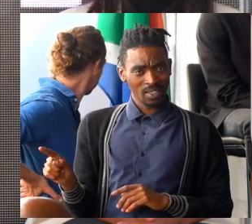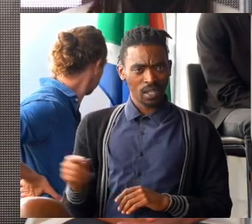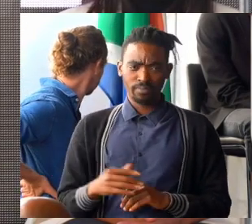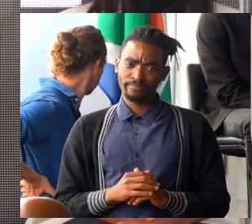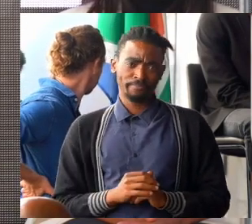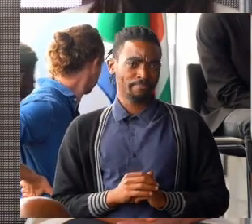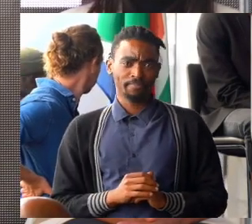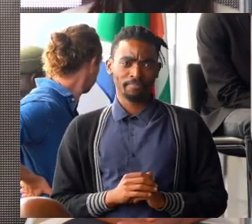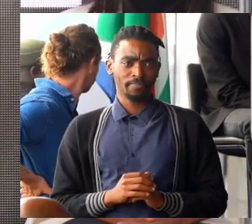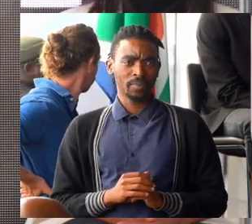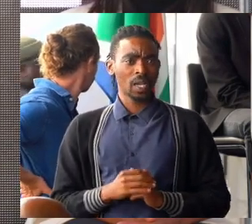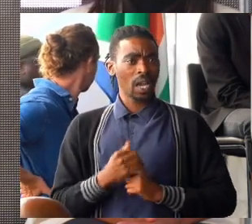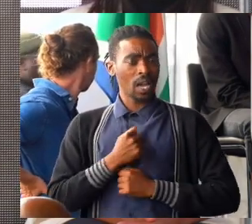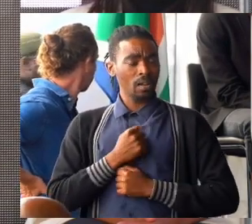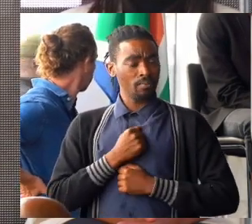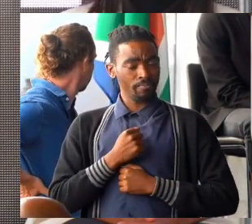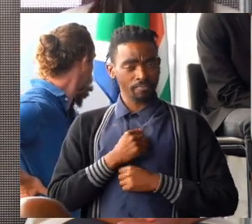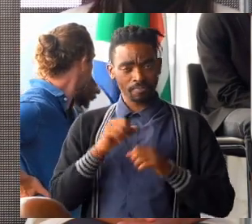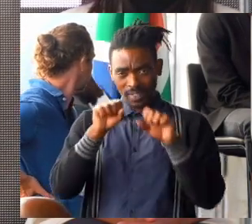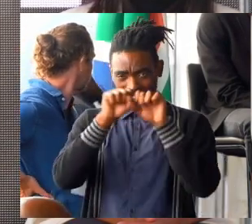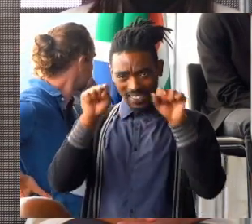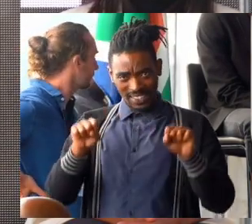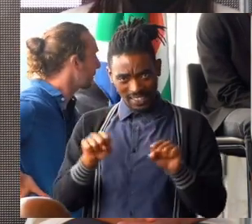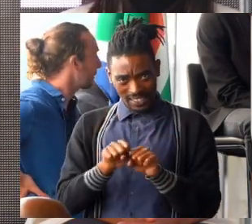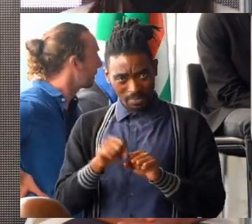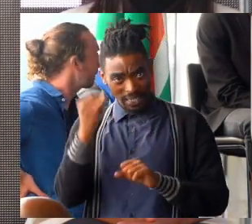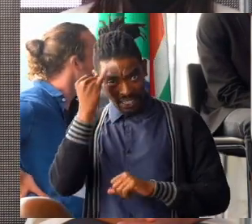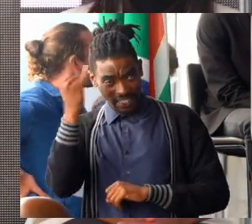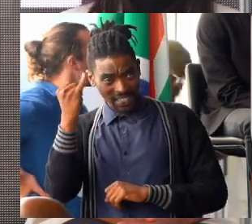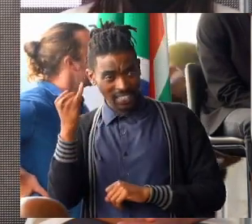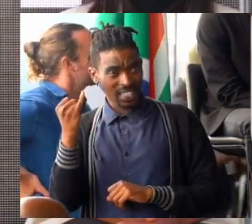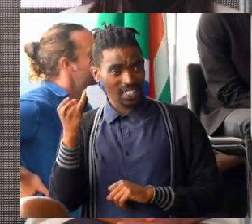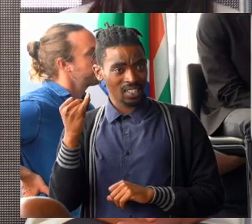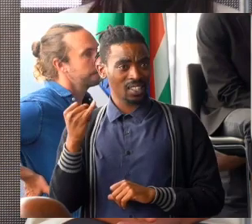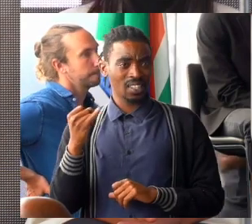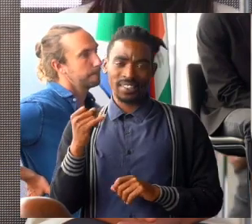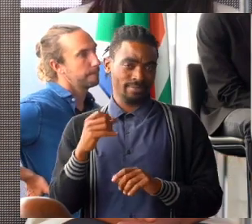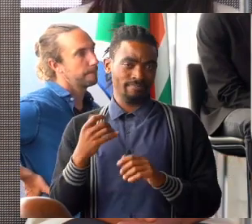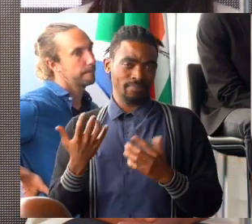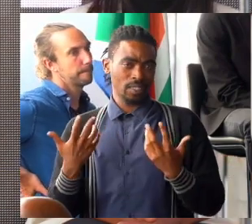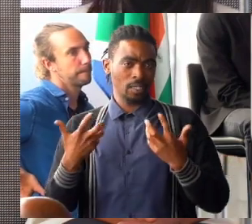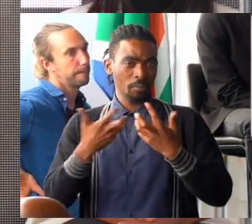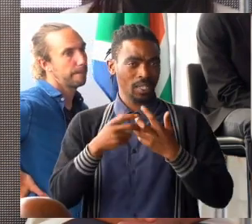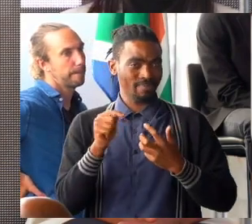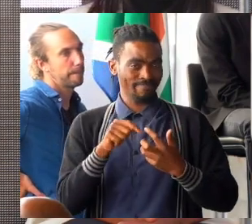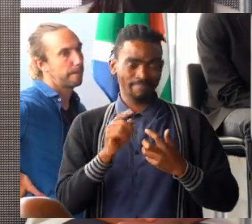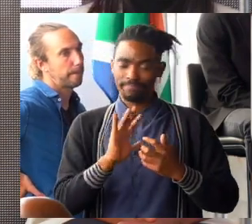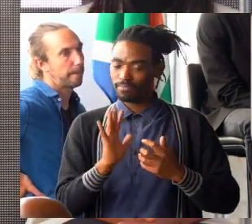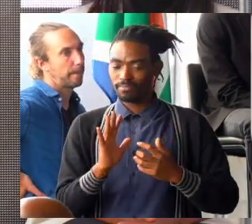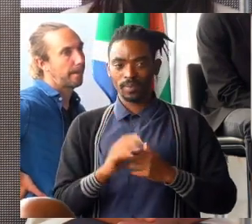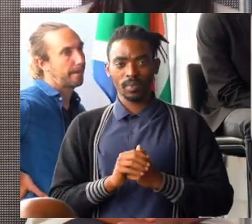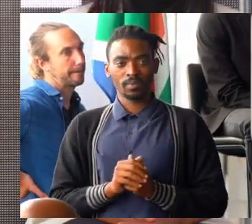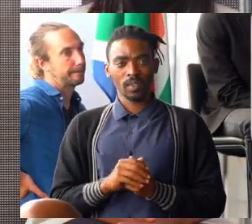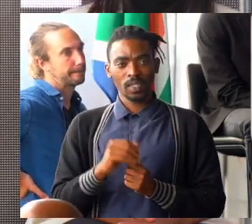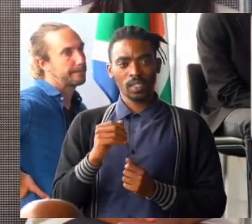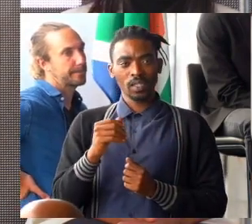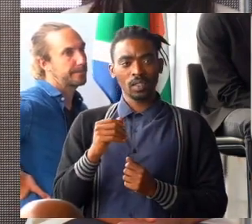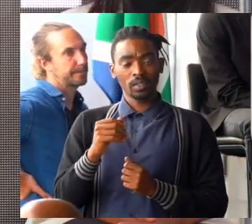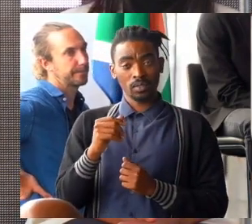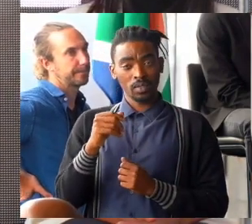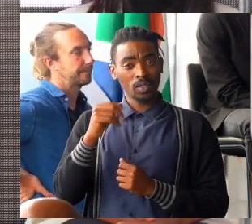So our movement, Rise Mzansi, was not born in that youth furniture shop I spoke about. In November